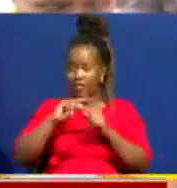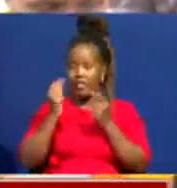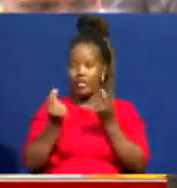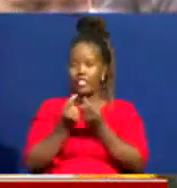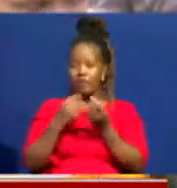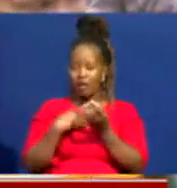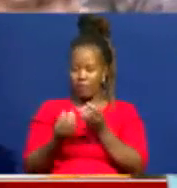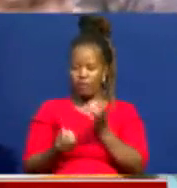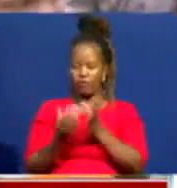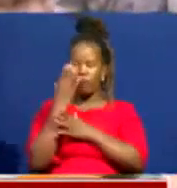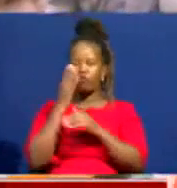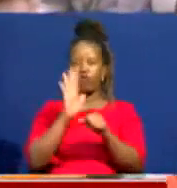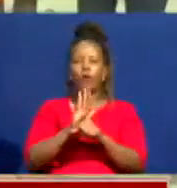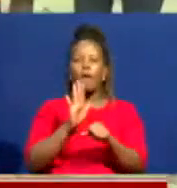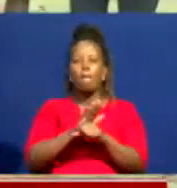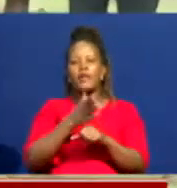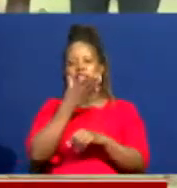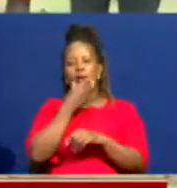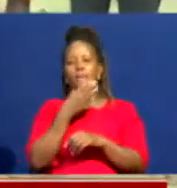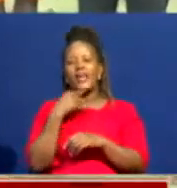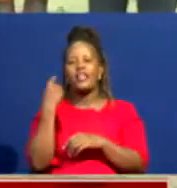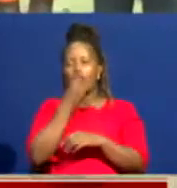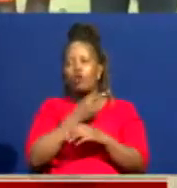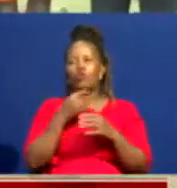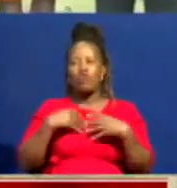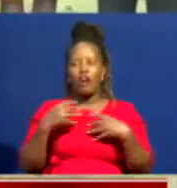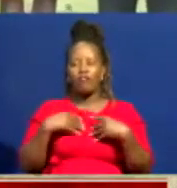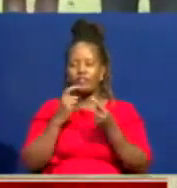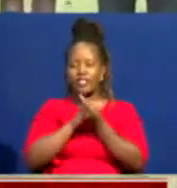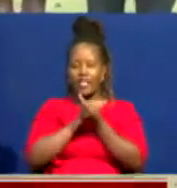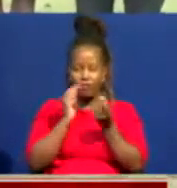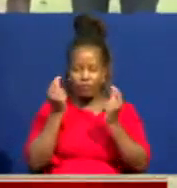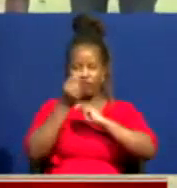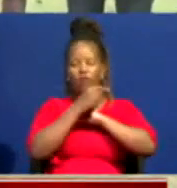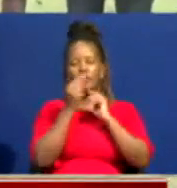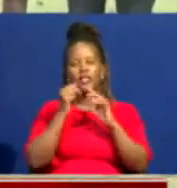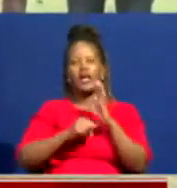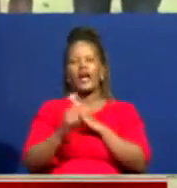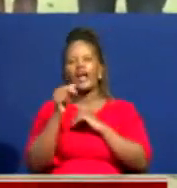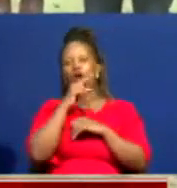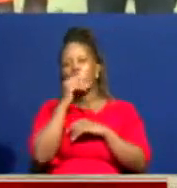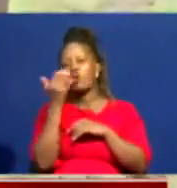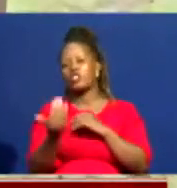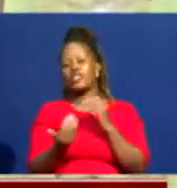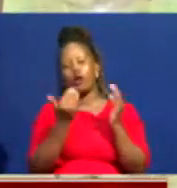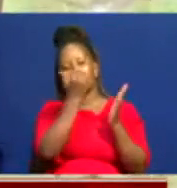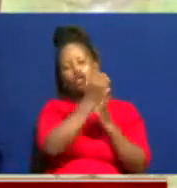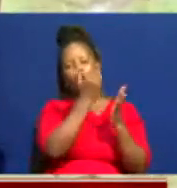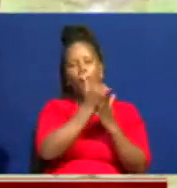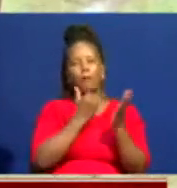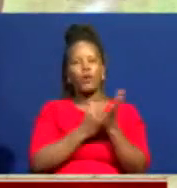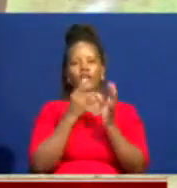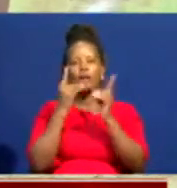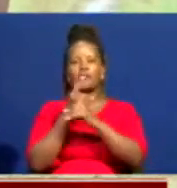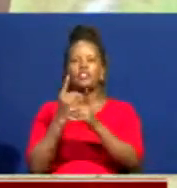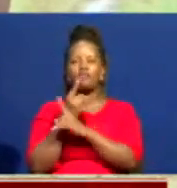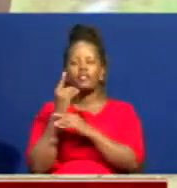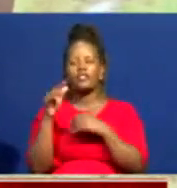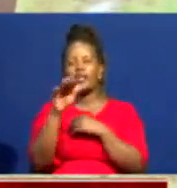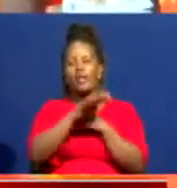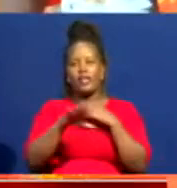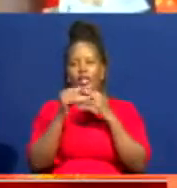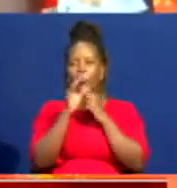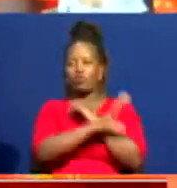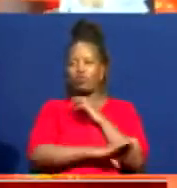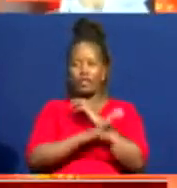some of the men who have undergone rehabilitation under Pastor Dorcas' Boy Child program in various parts of the country. Some of the men who